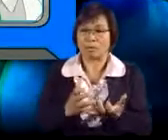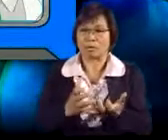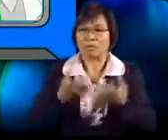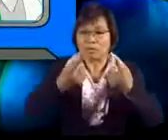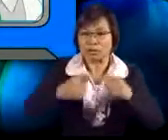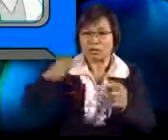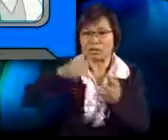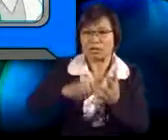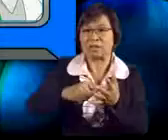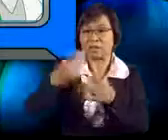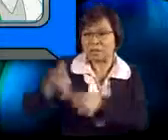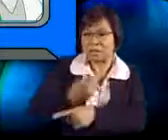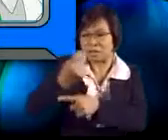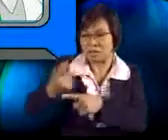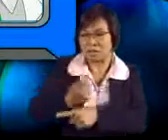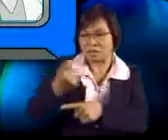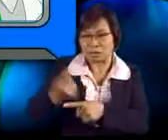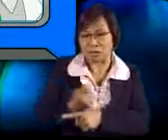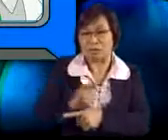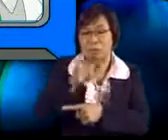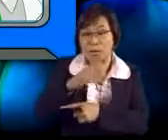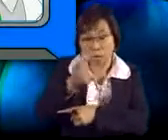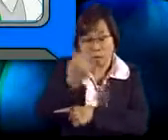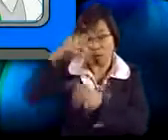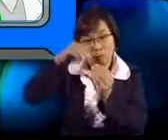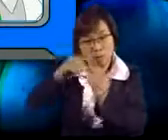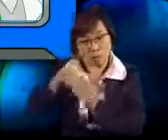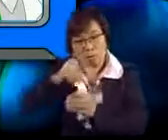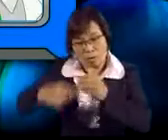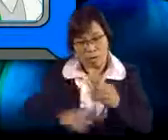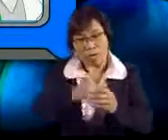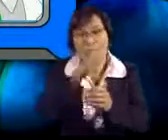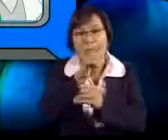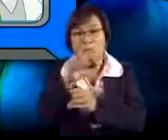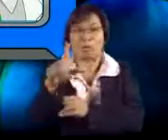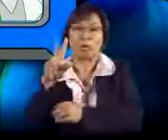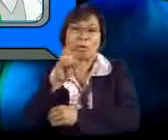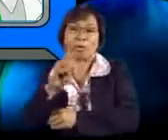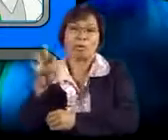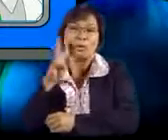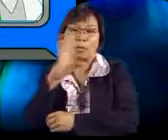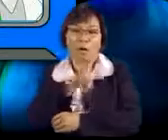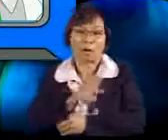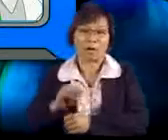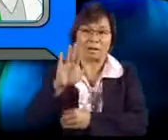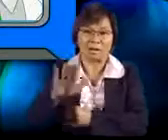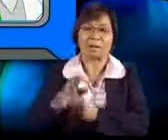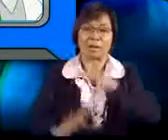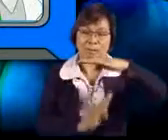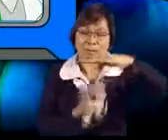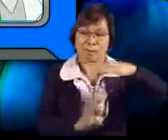these exercises in order to make you understand more about volume of liquid and its